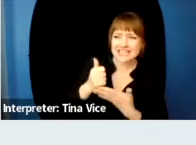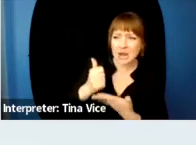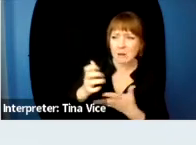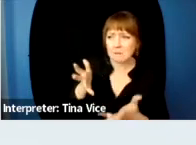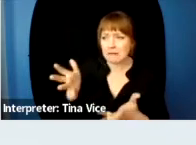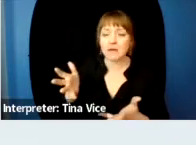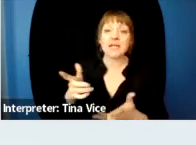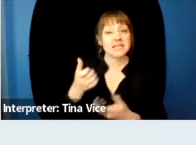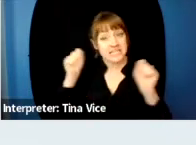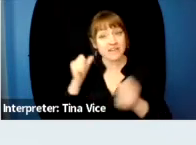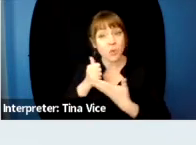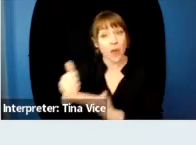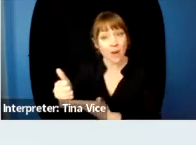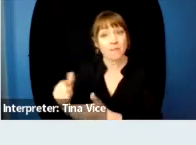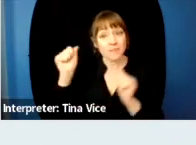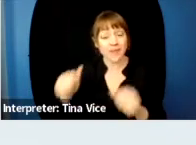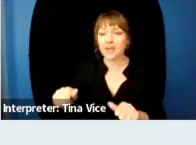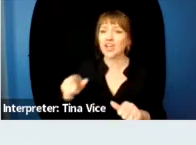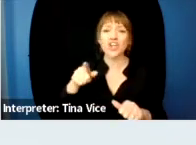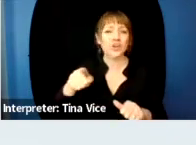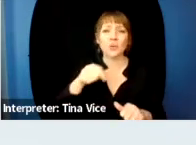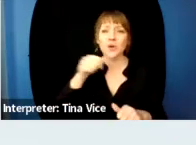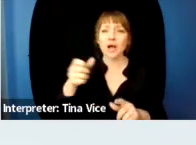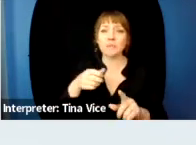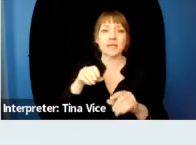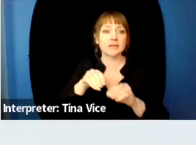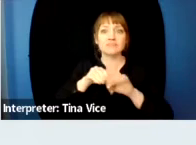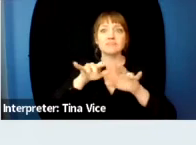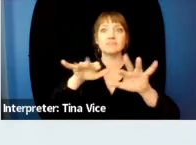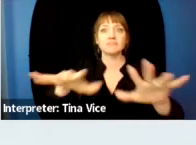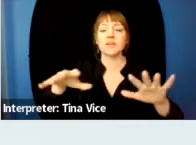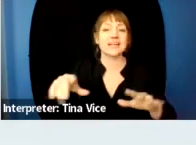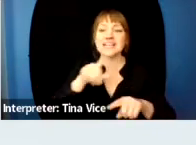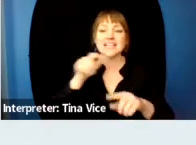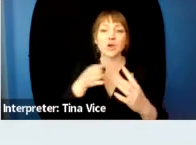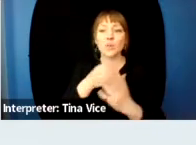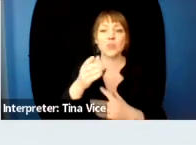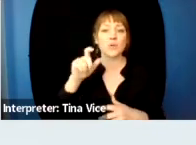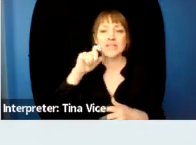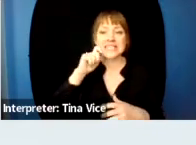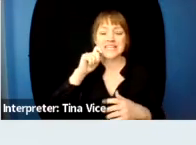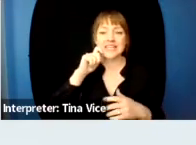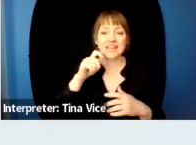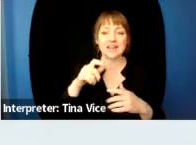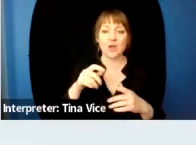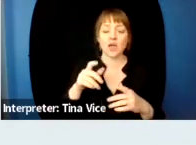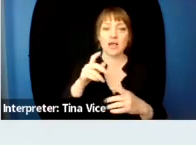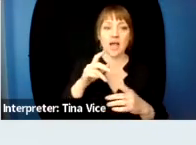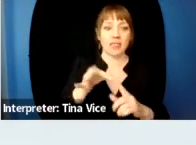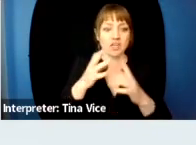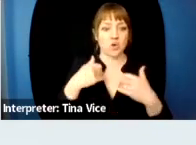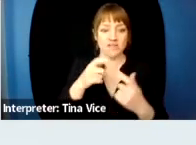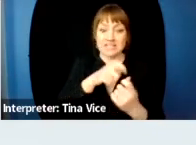You will not be able to ingest any drugs. Fentanyl doesn't cross a skin barrier without a pretty specific formulation from a